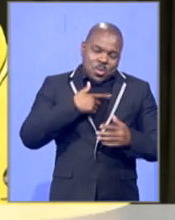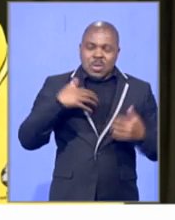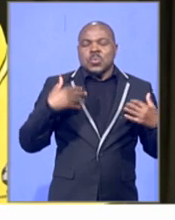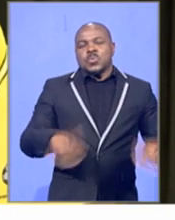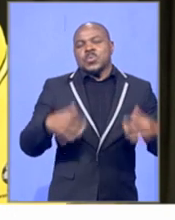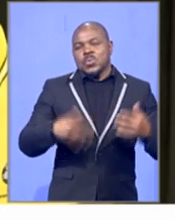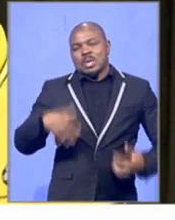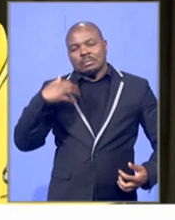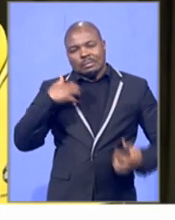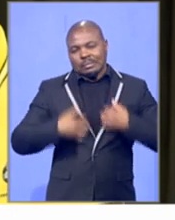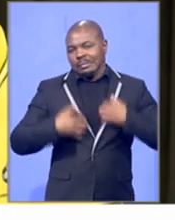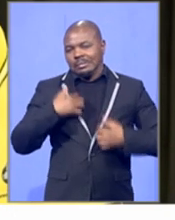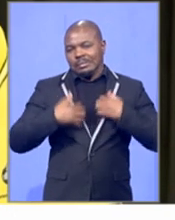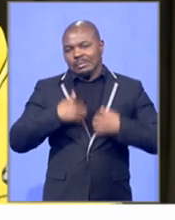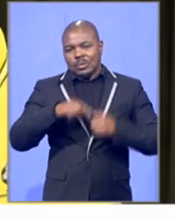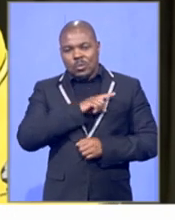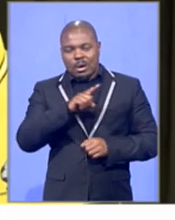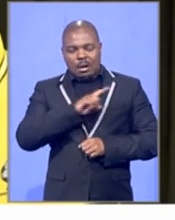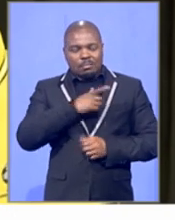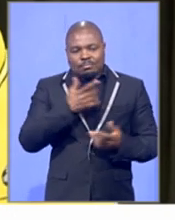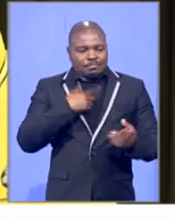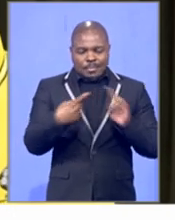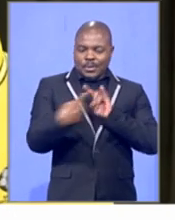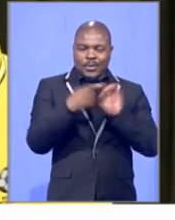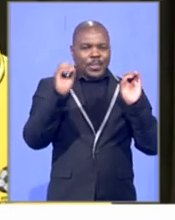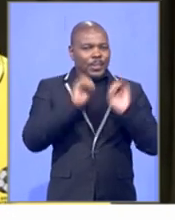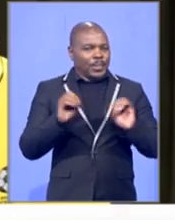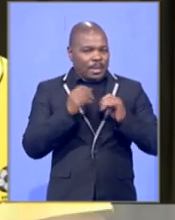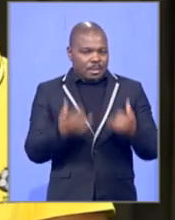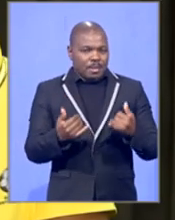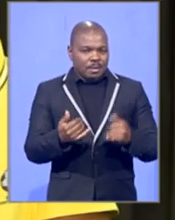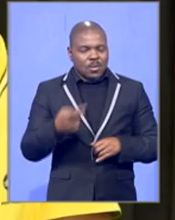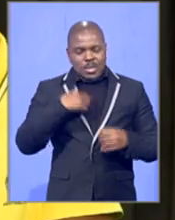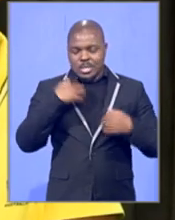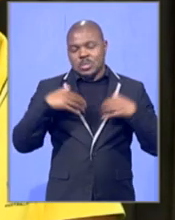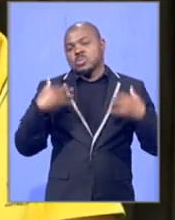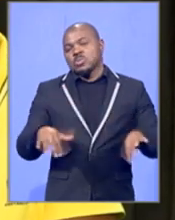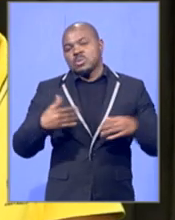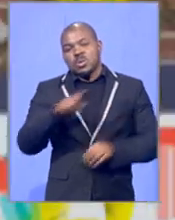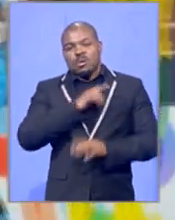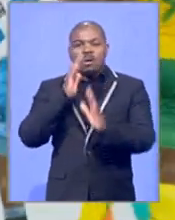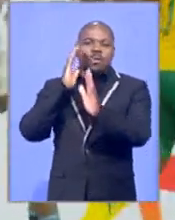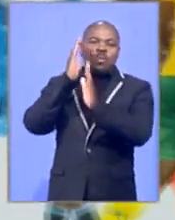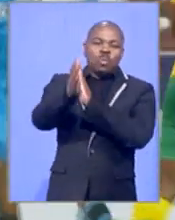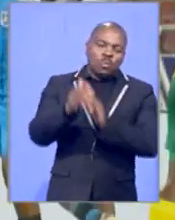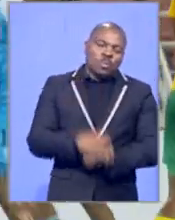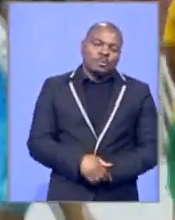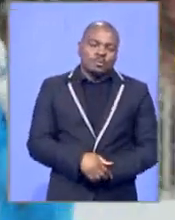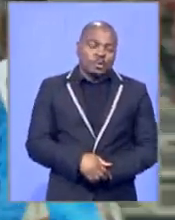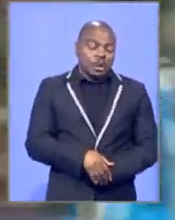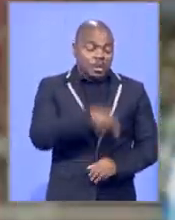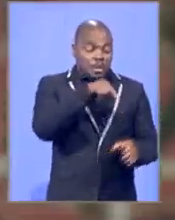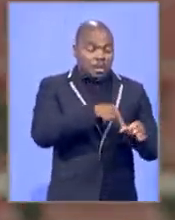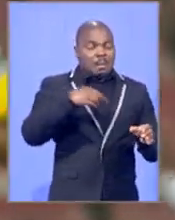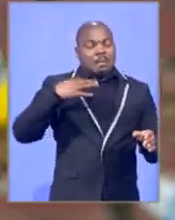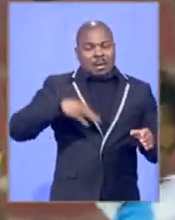excited to have kept a clean sheet this time, and we are super excited to have qualified. Le fa go le jalo Banyana Banyana